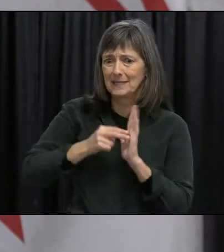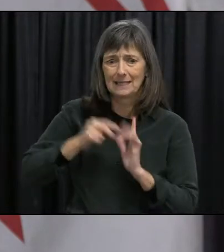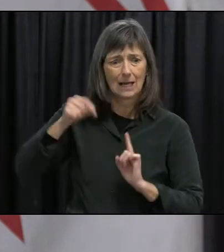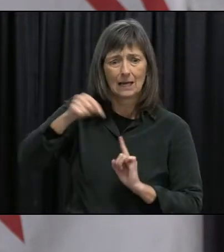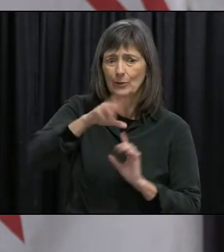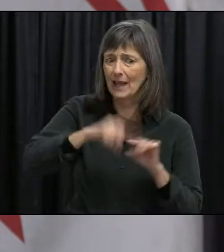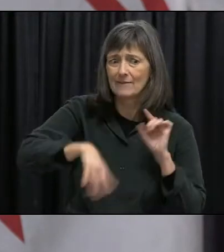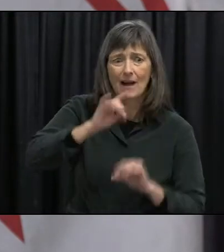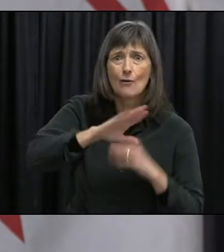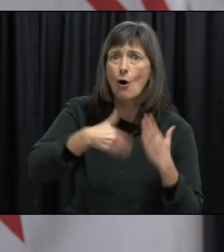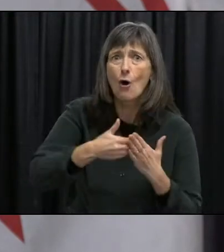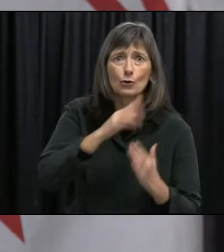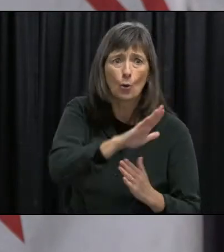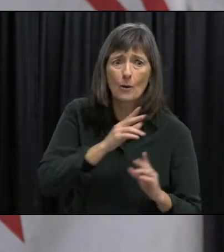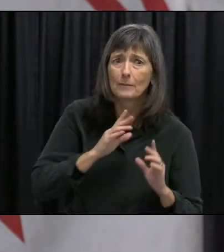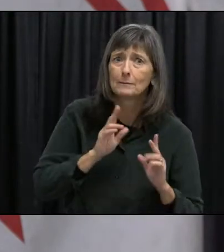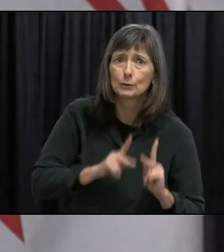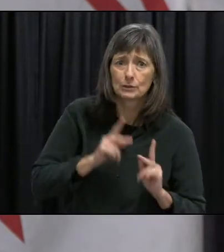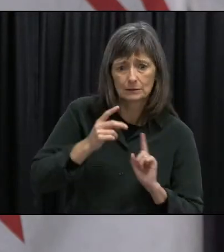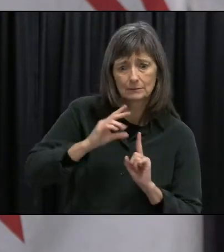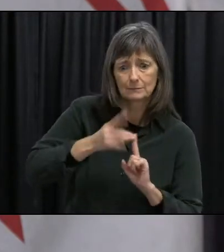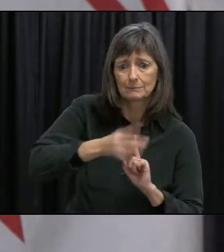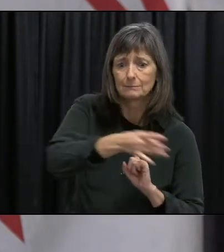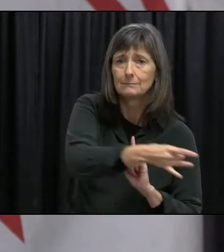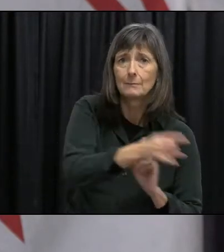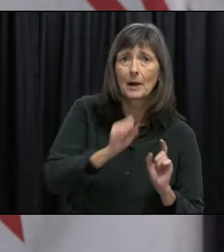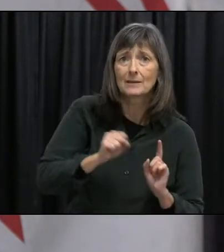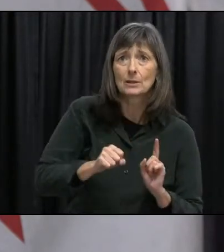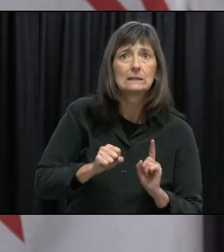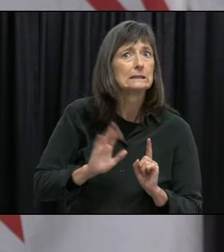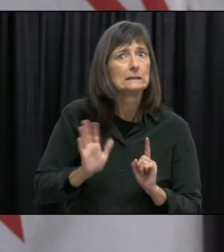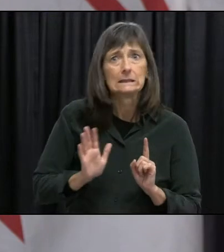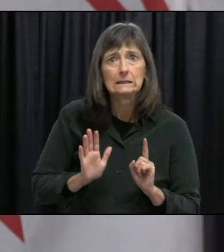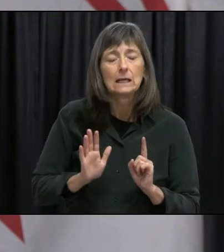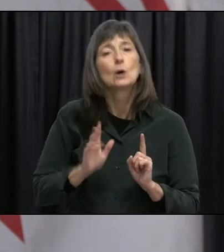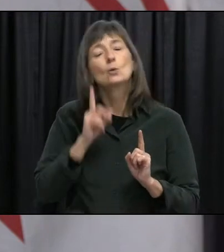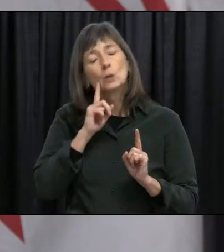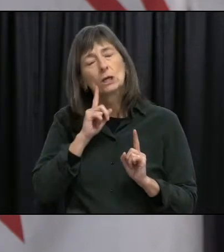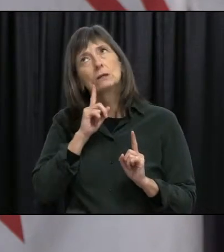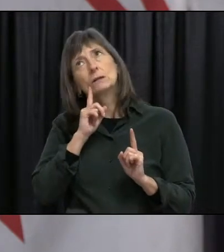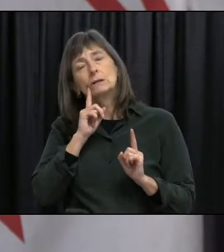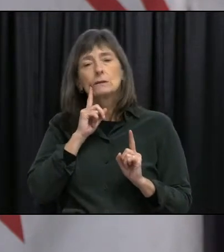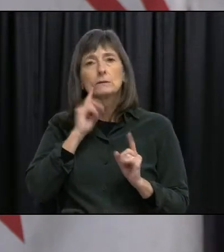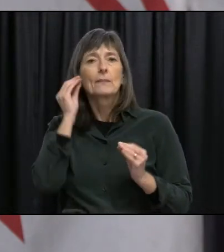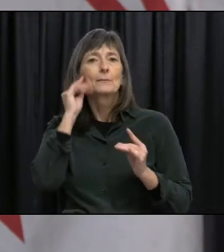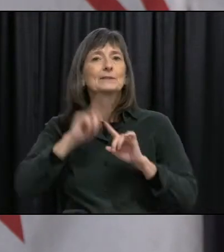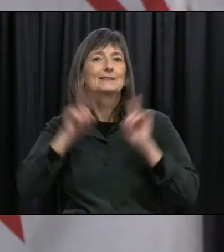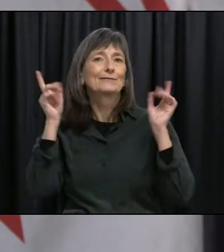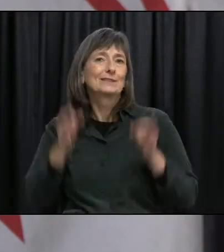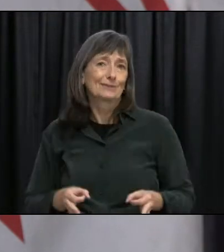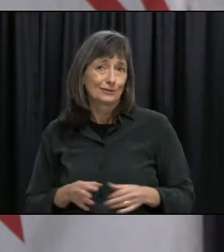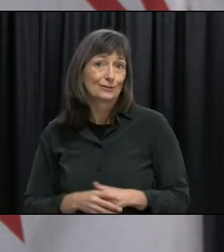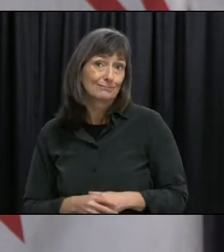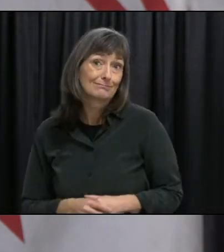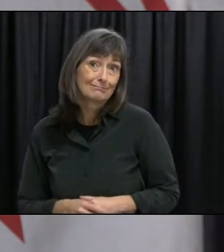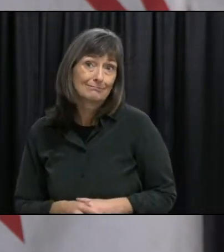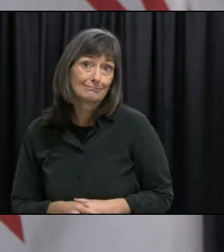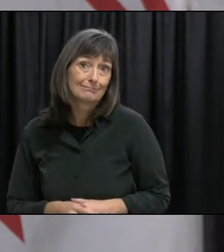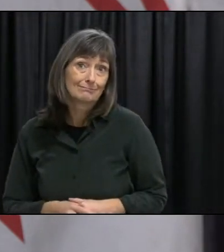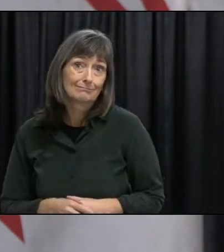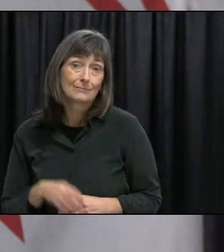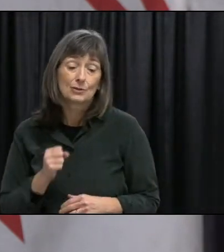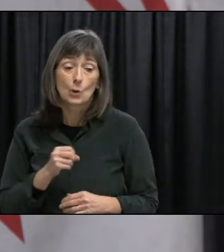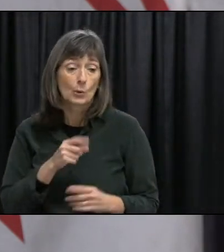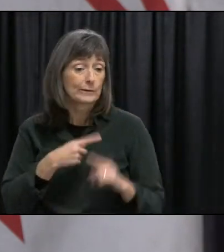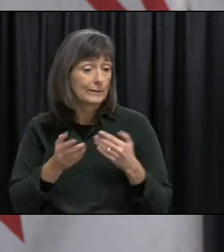efficiently, all of those things will impact the decision as to whether or not we make any kind of restrictions, whether it be